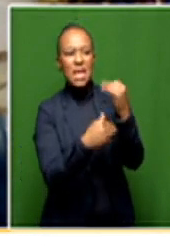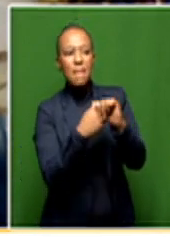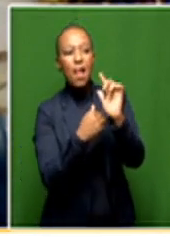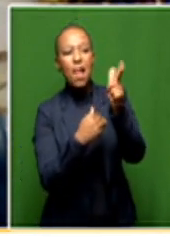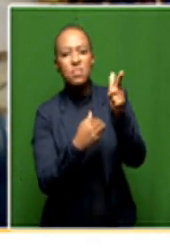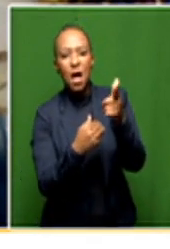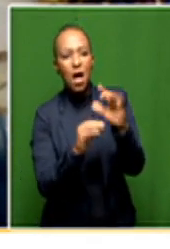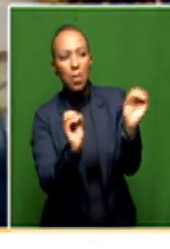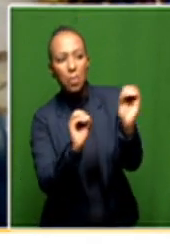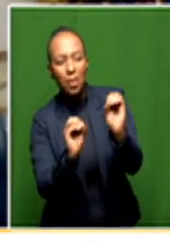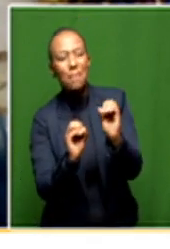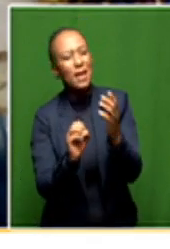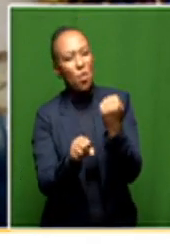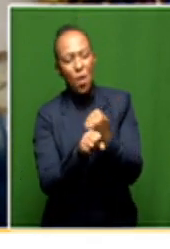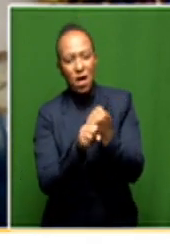the second one?